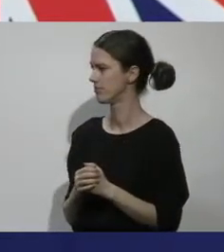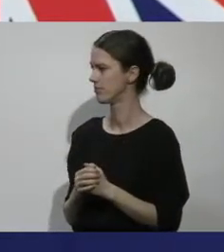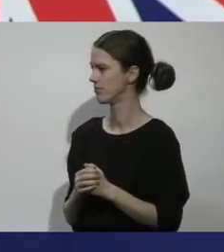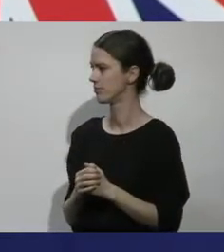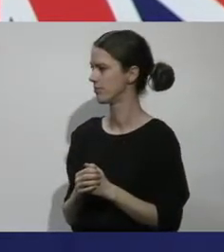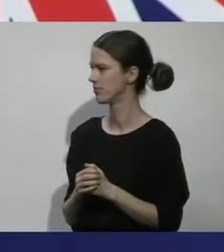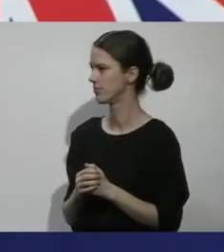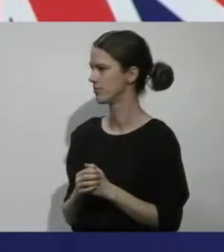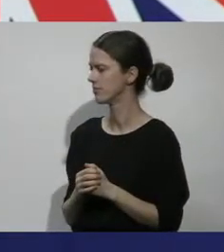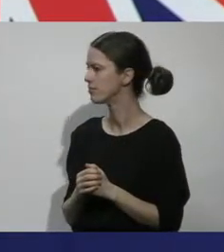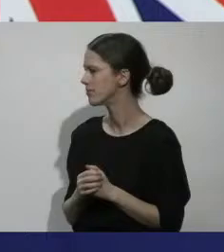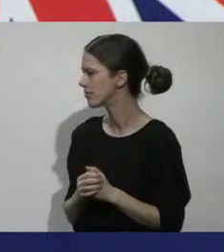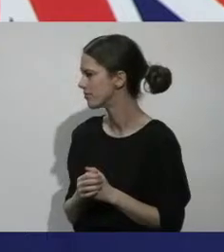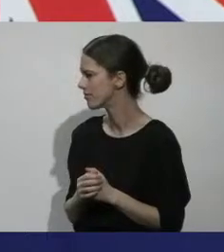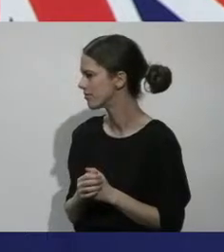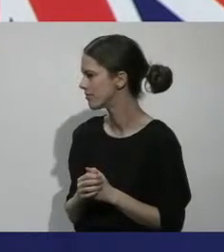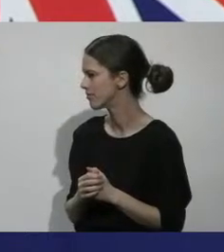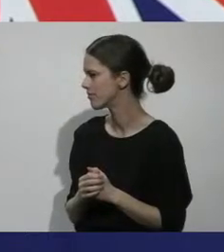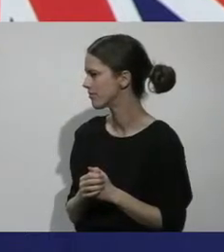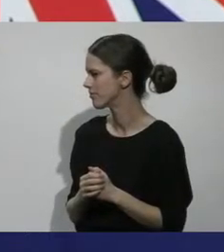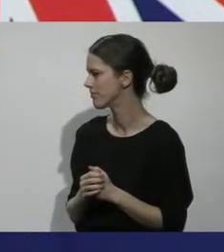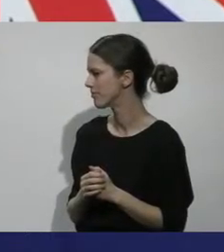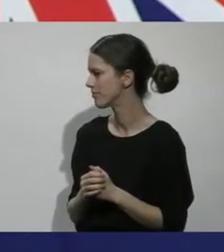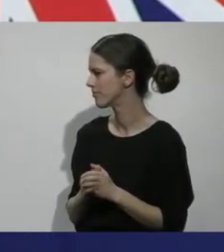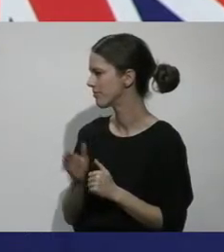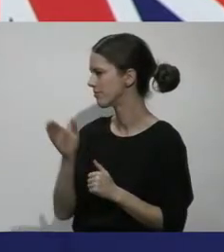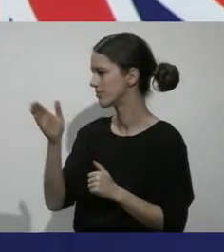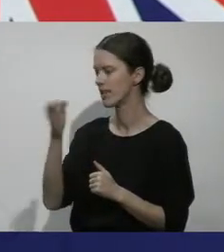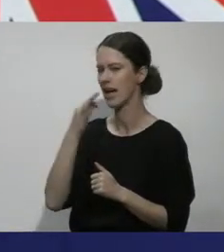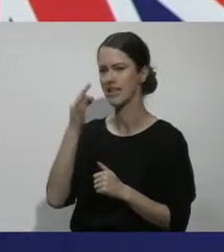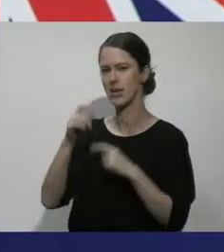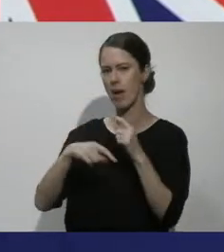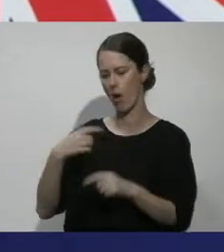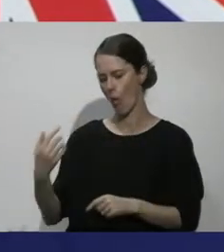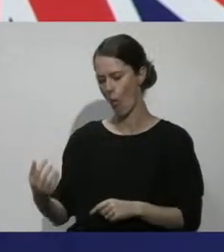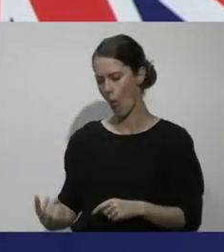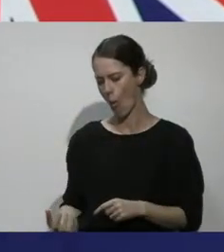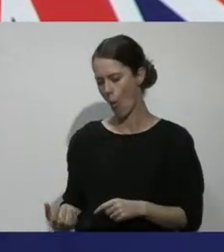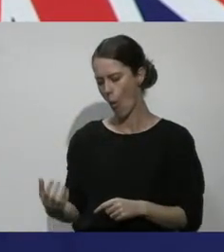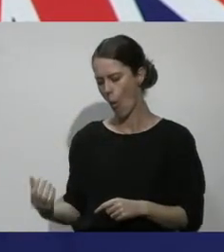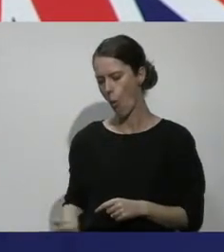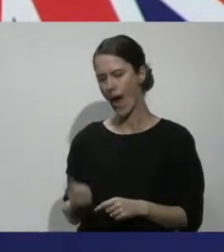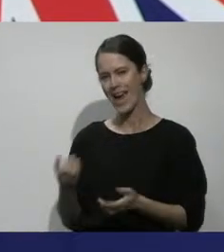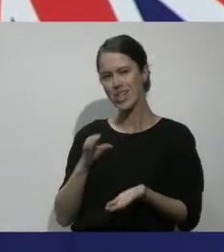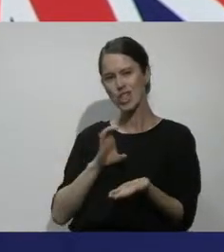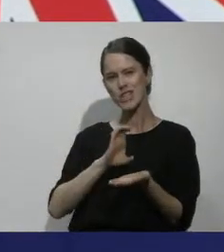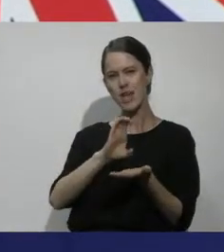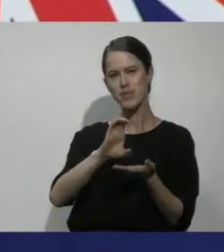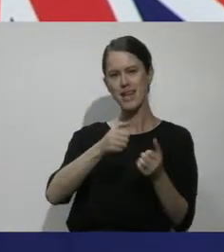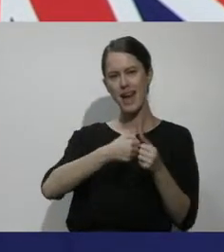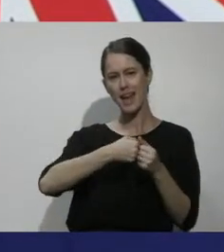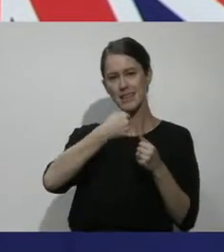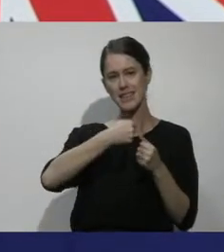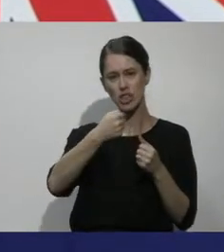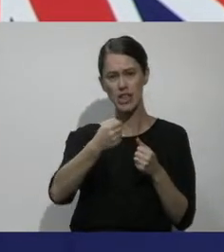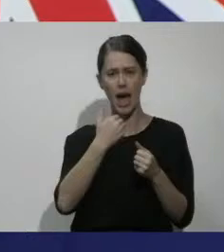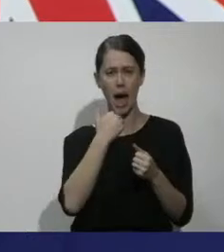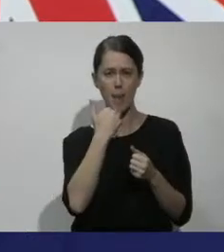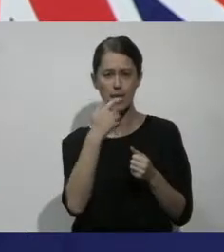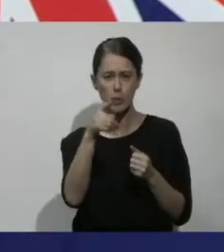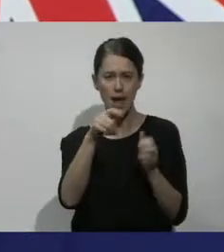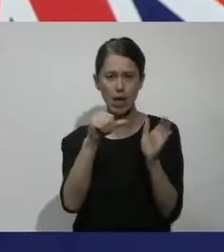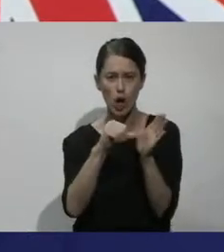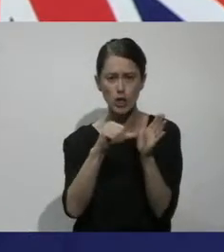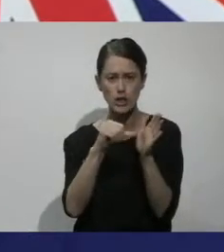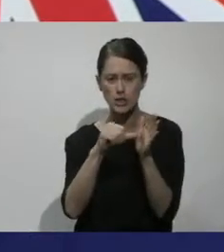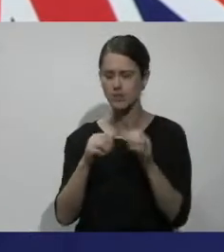Just on the extension. Just on the extension of the wage subsidy scheme, have you got any indication about how much extra that's going to cost?